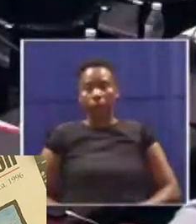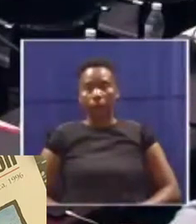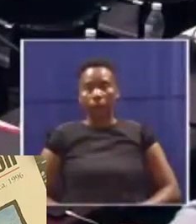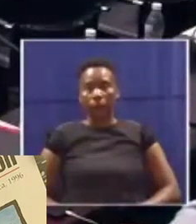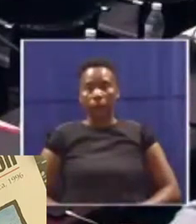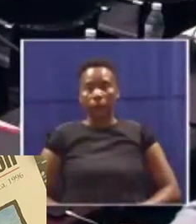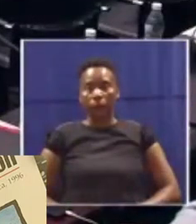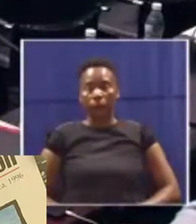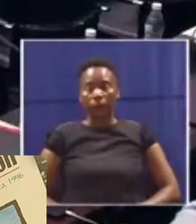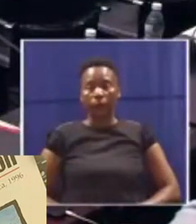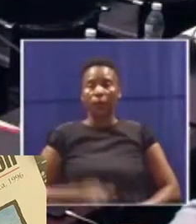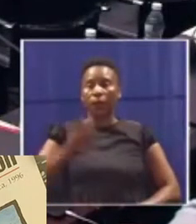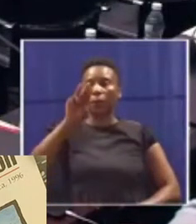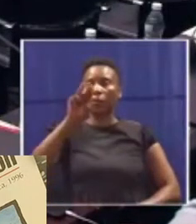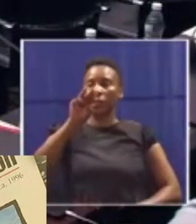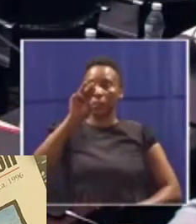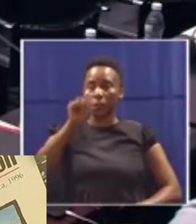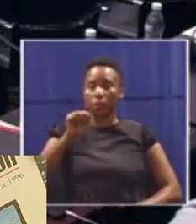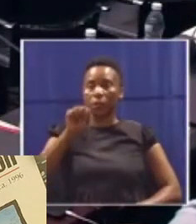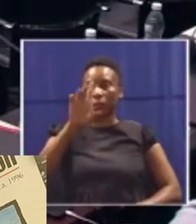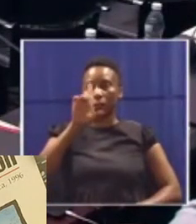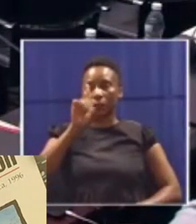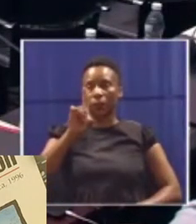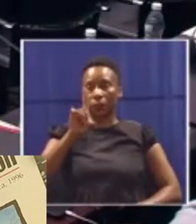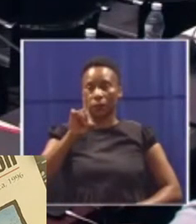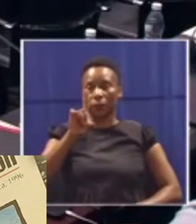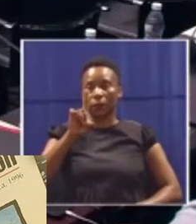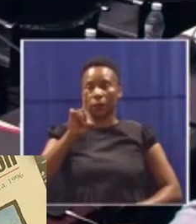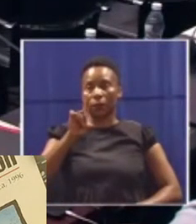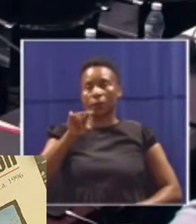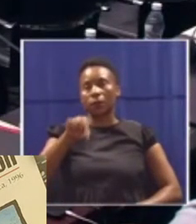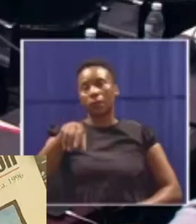The Honourable M.D. Tsangwa from the IFP.